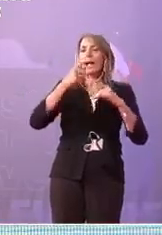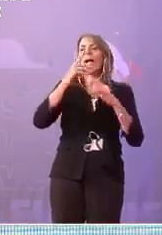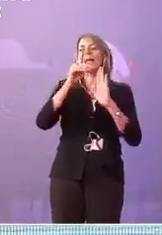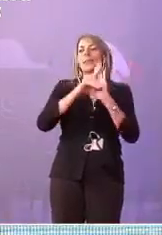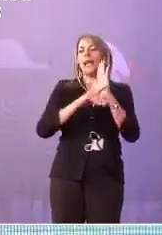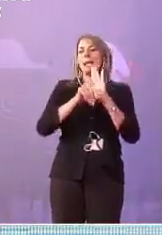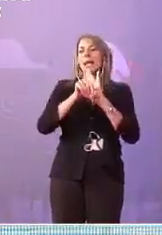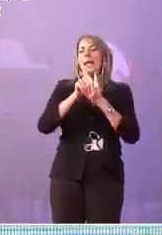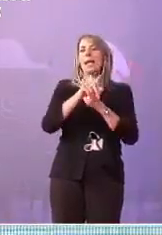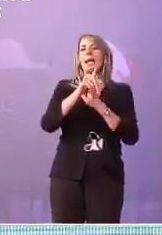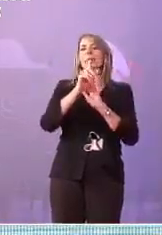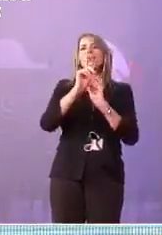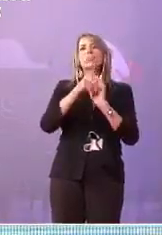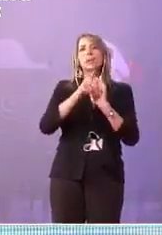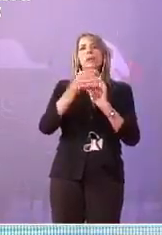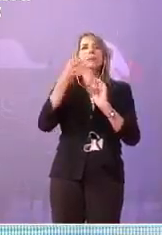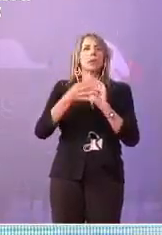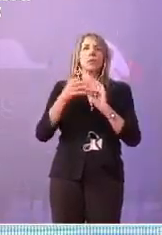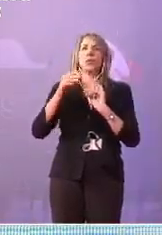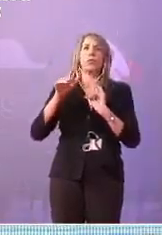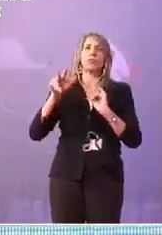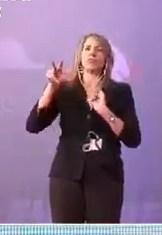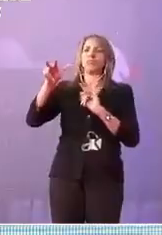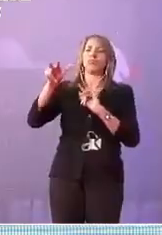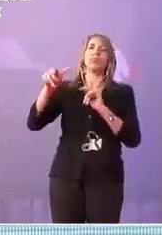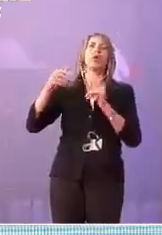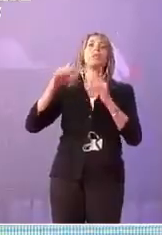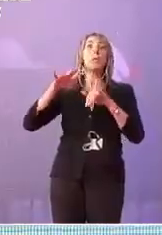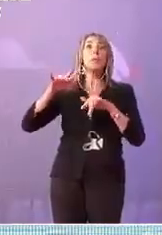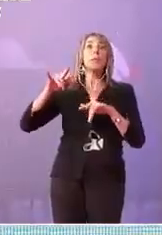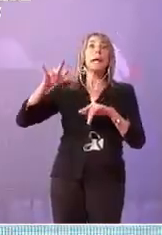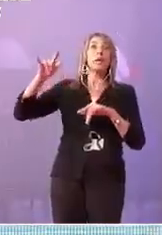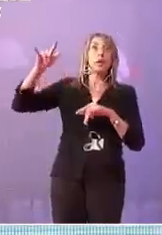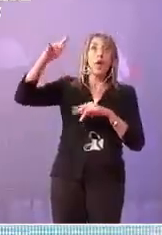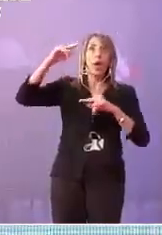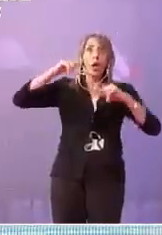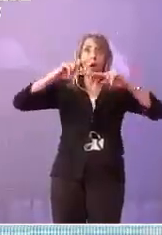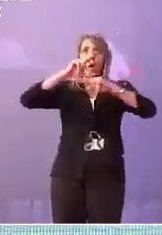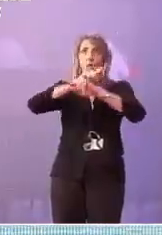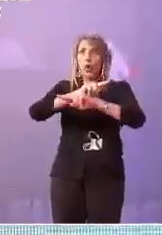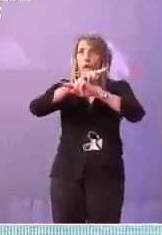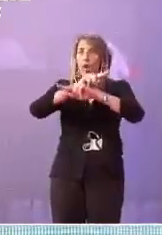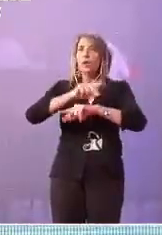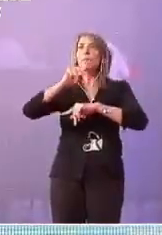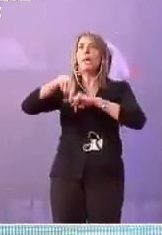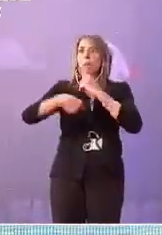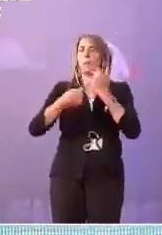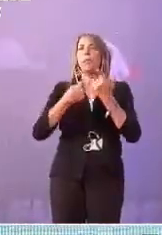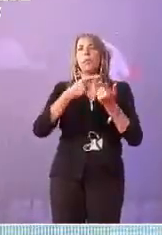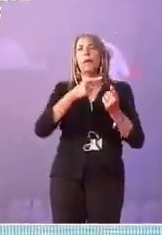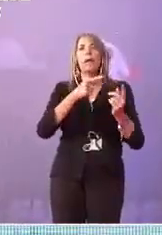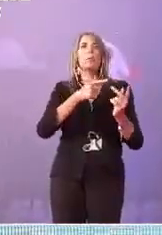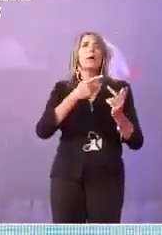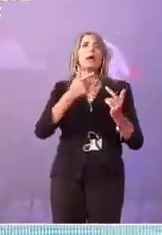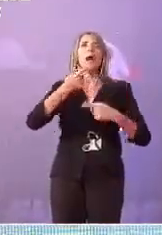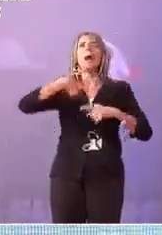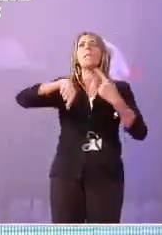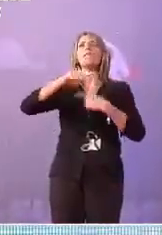air mobility providers. So please join us to reshape the future of light aviation. Thank